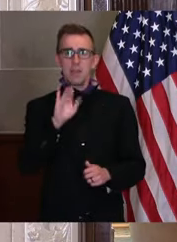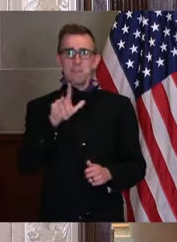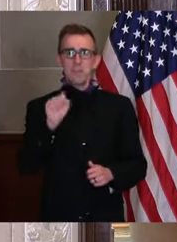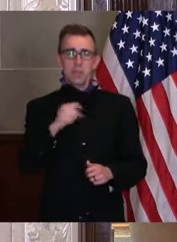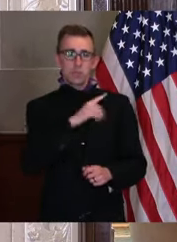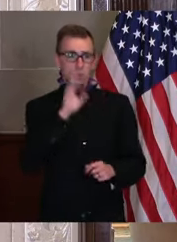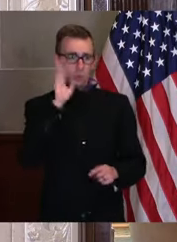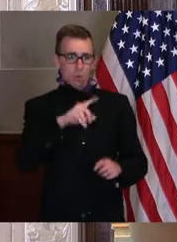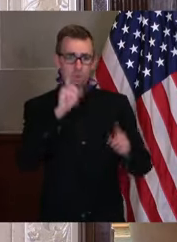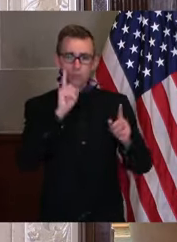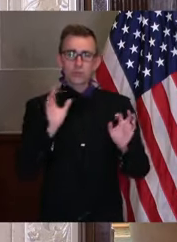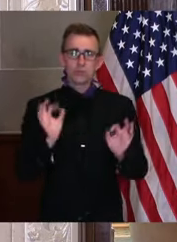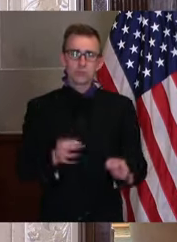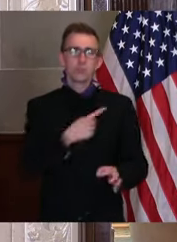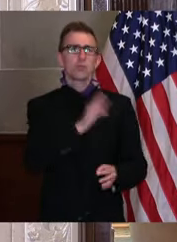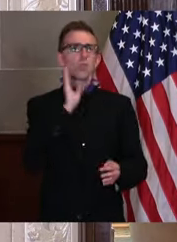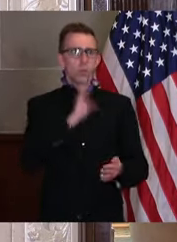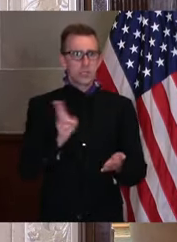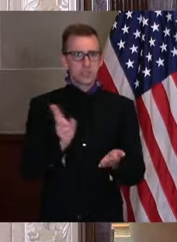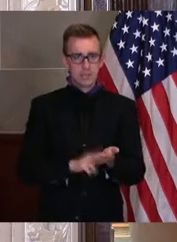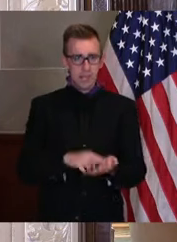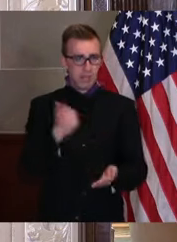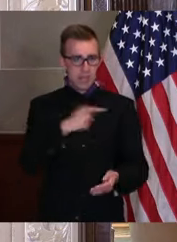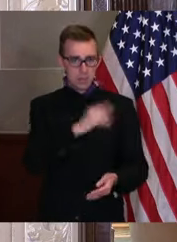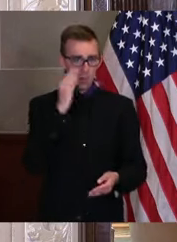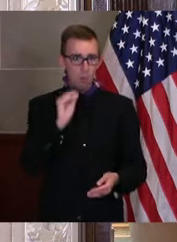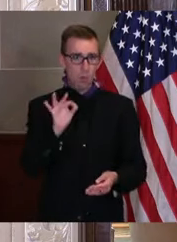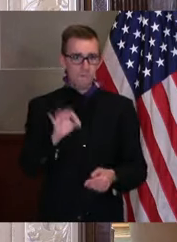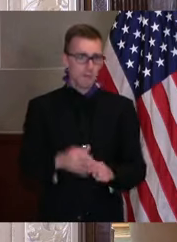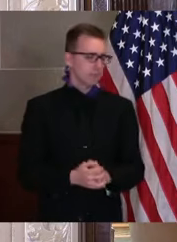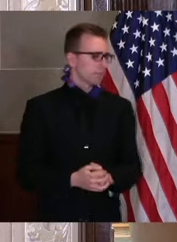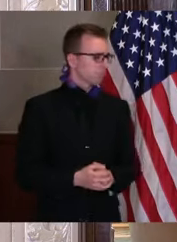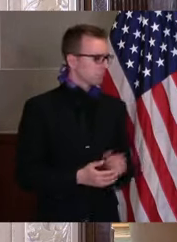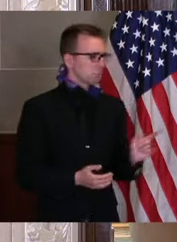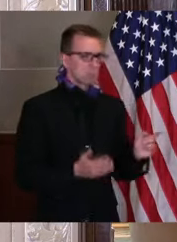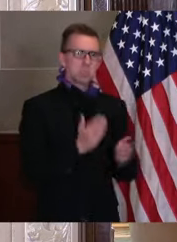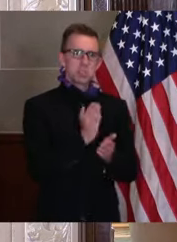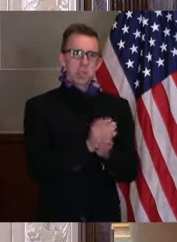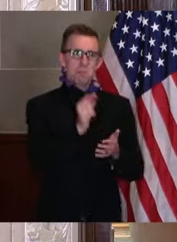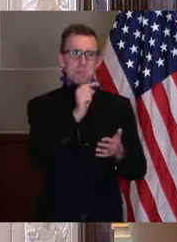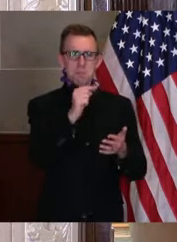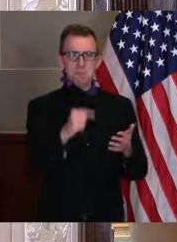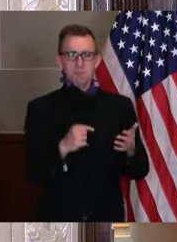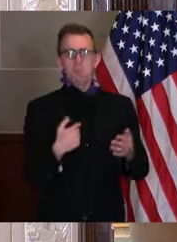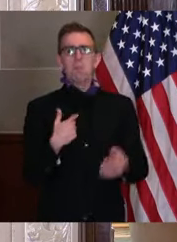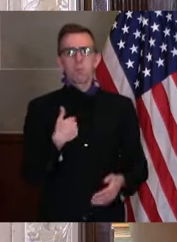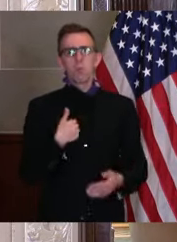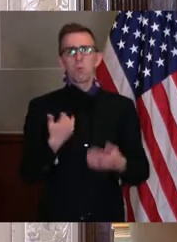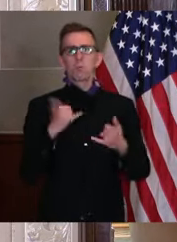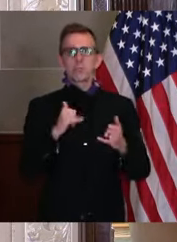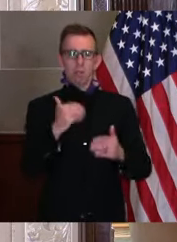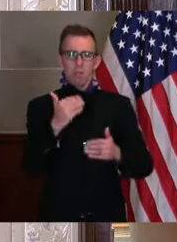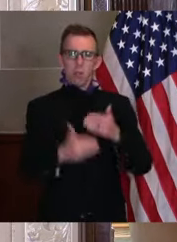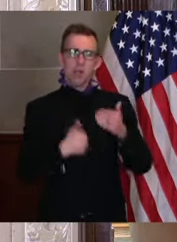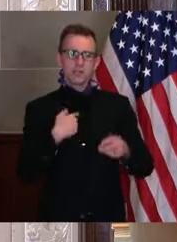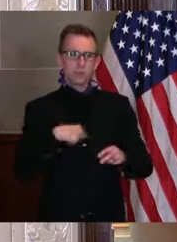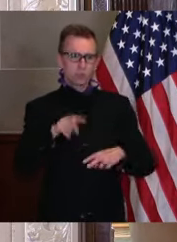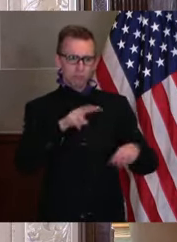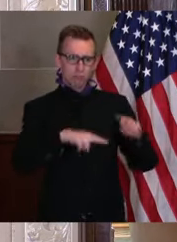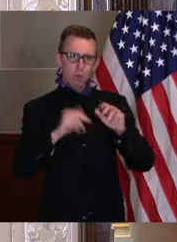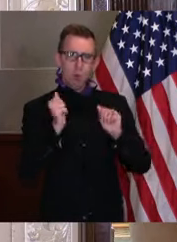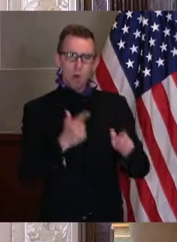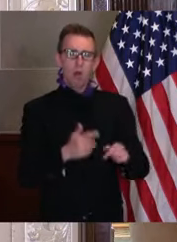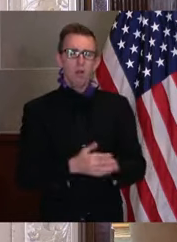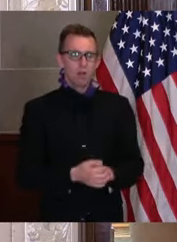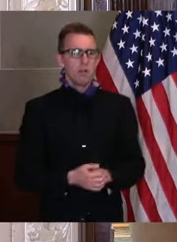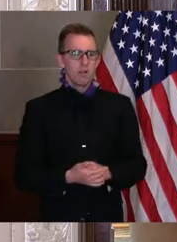you know for sure that you will sign? Well, I think there's some in there. I mean, we're still going through the process of evaluating all them. I